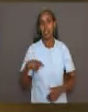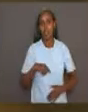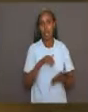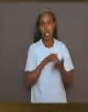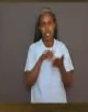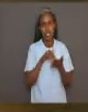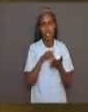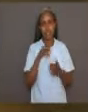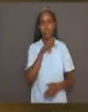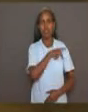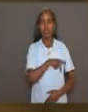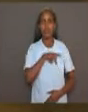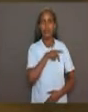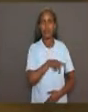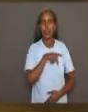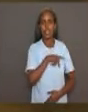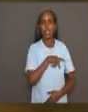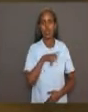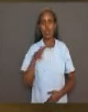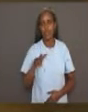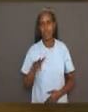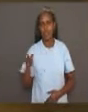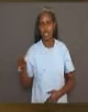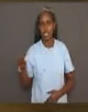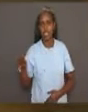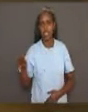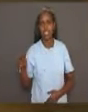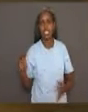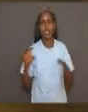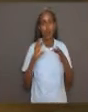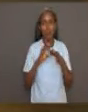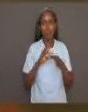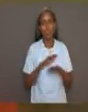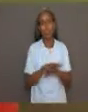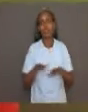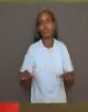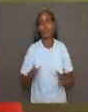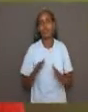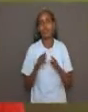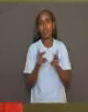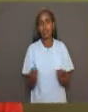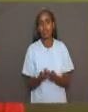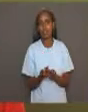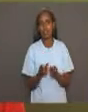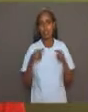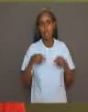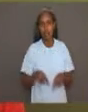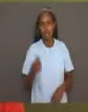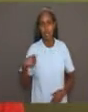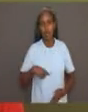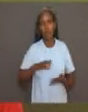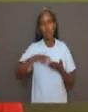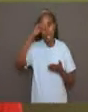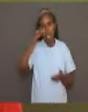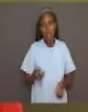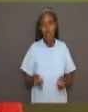studies on the properties of vectors in coordinate space. Today we will